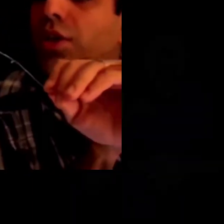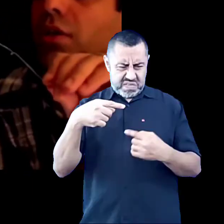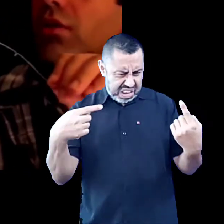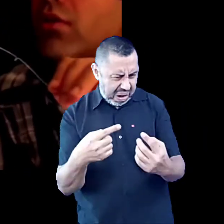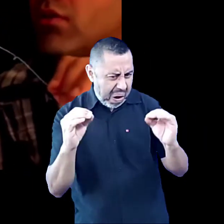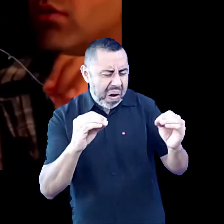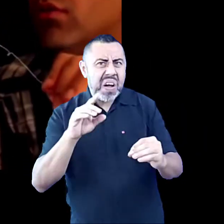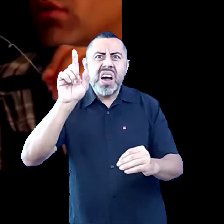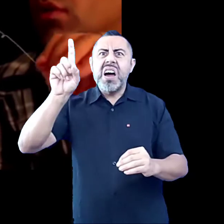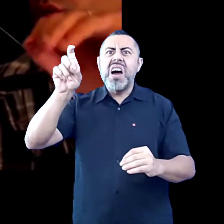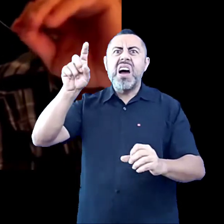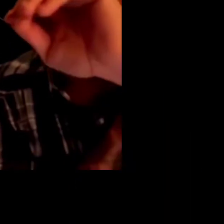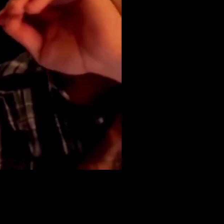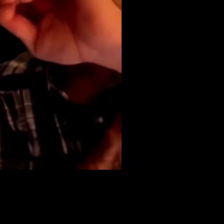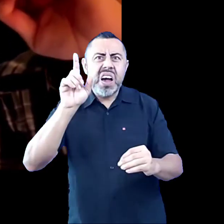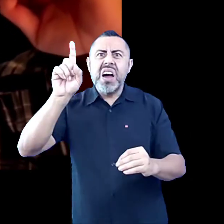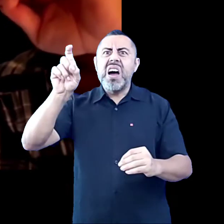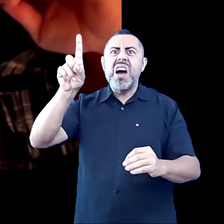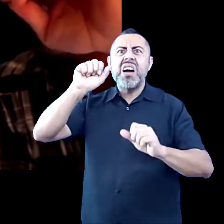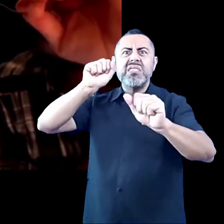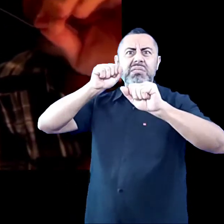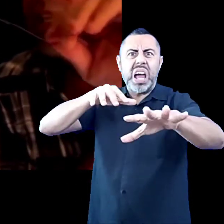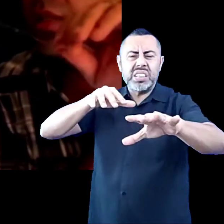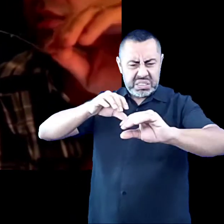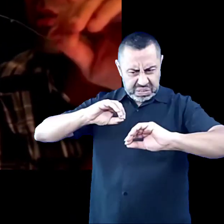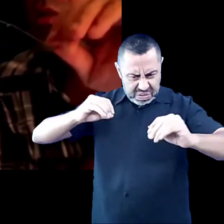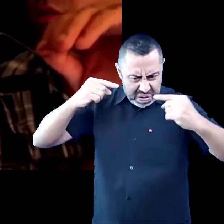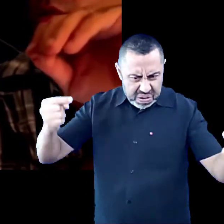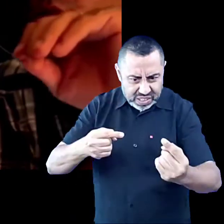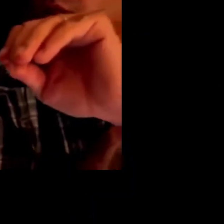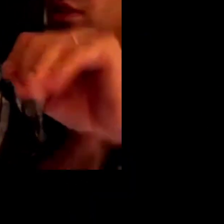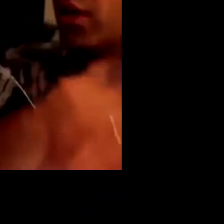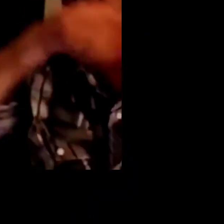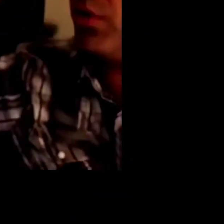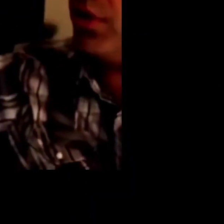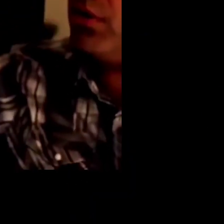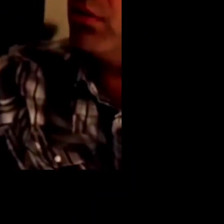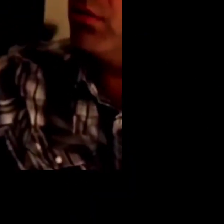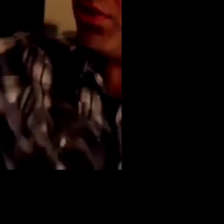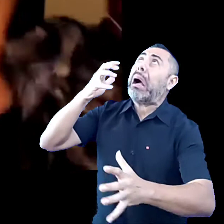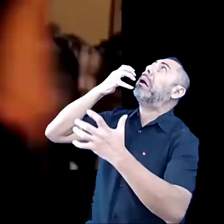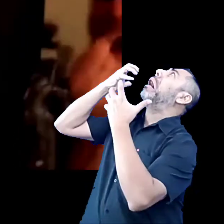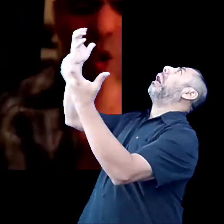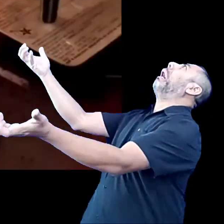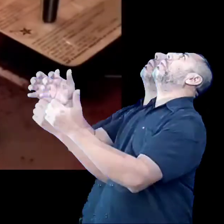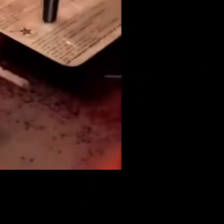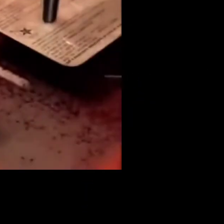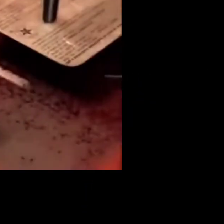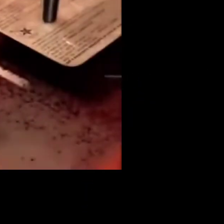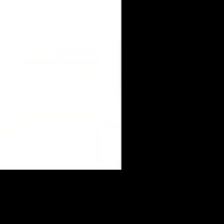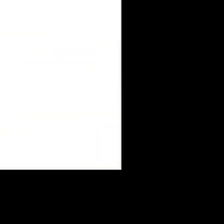Why doesn't it hurt? What kind of sorcery is this? Did it decide not to hurt?